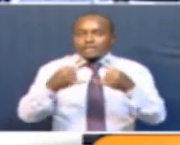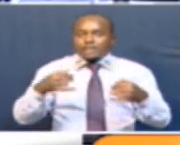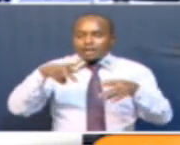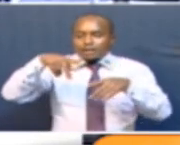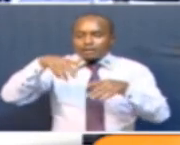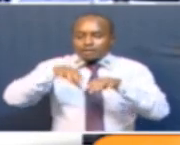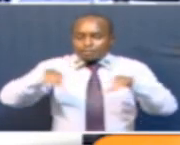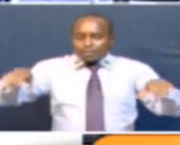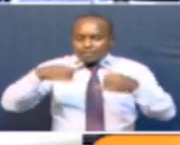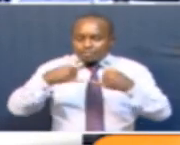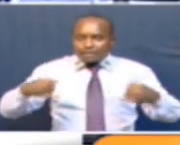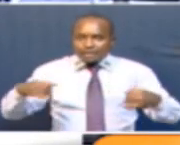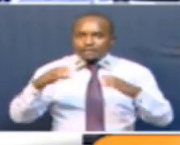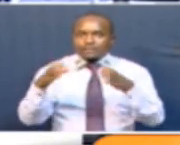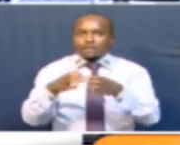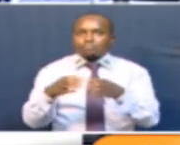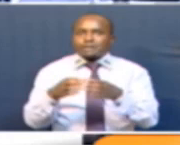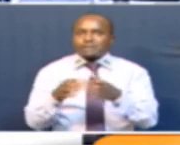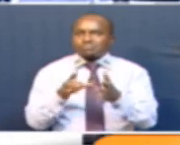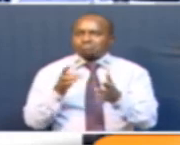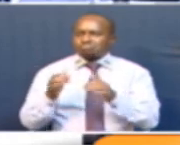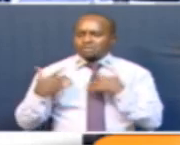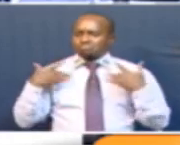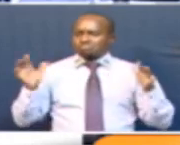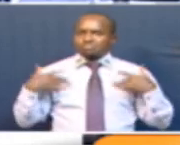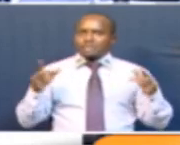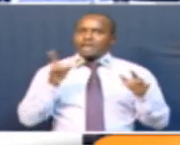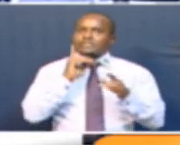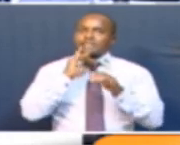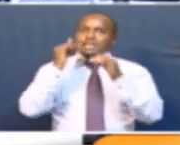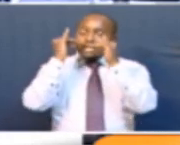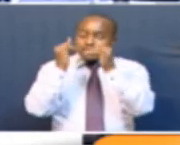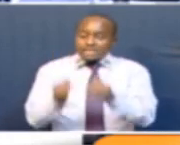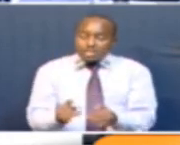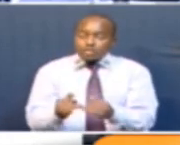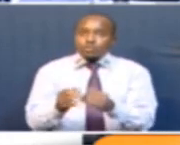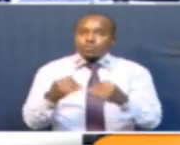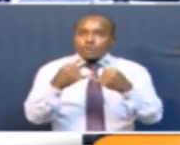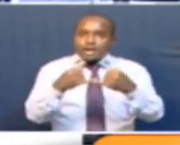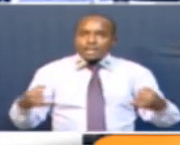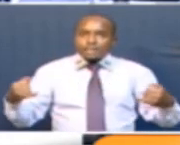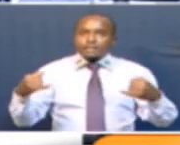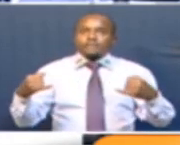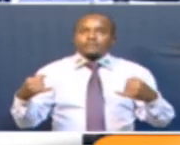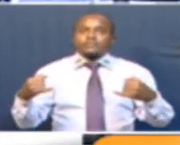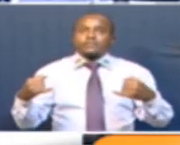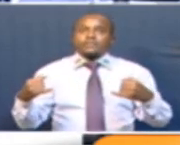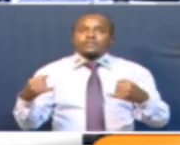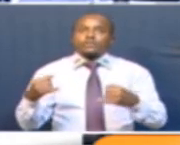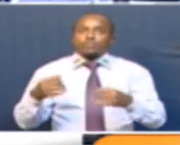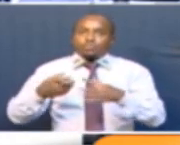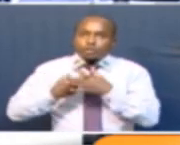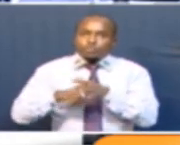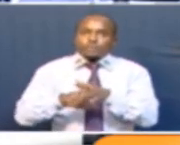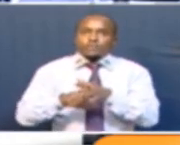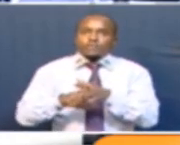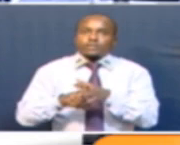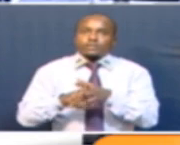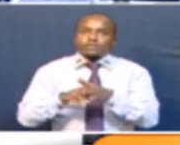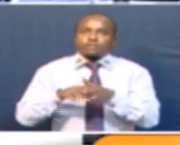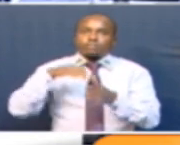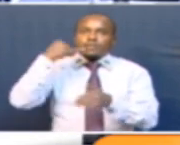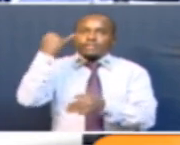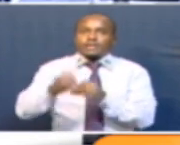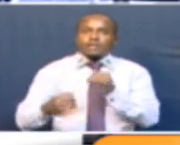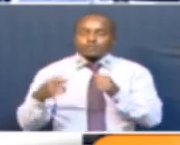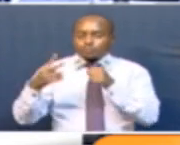allegations and stated that the new pipeline, which is among the 12 controversial mega projects, will be commissioned by the end of